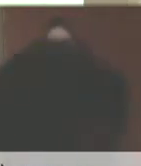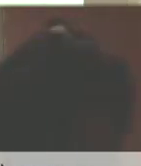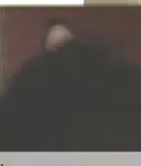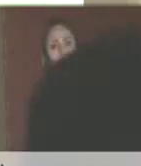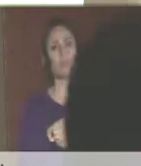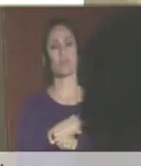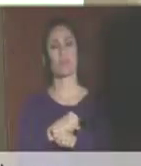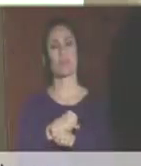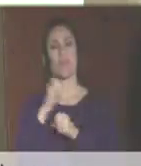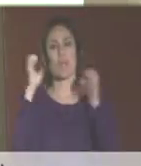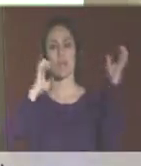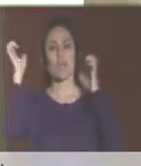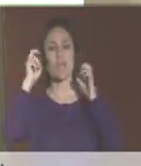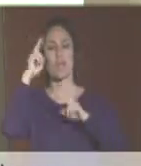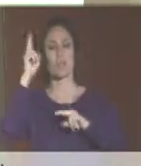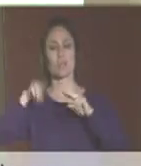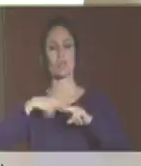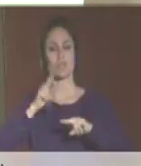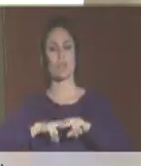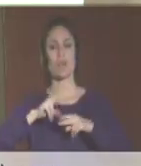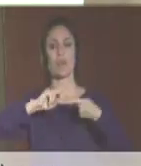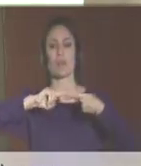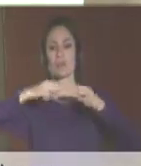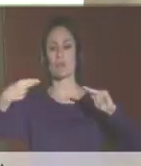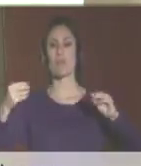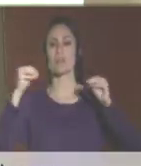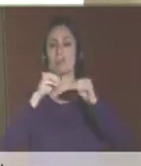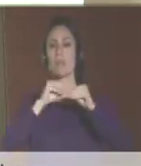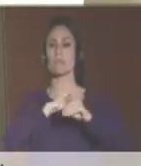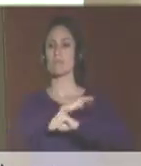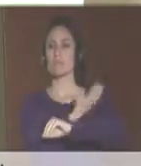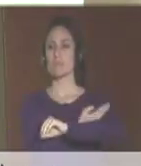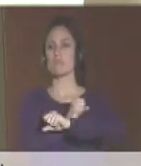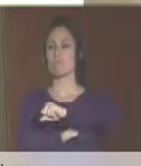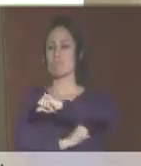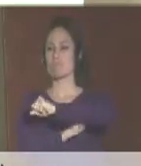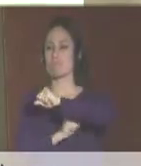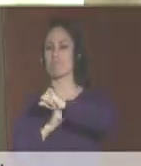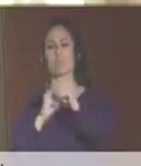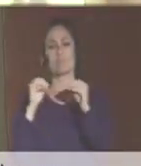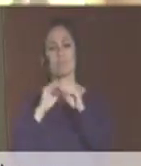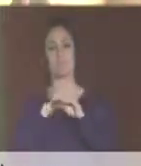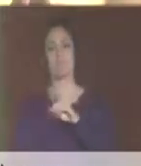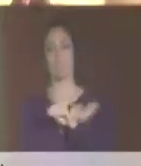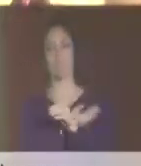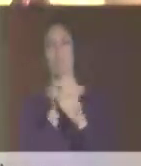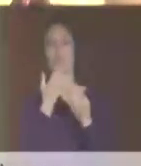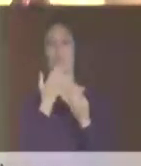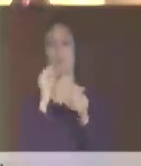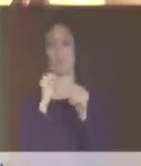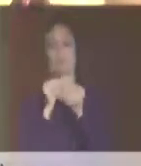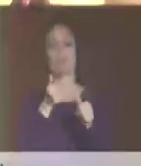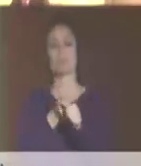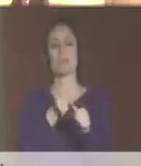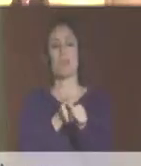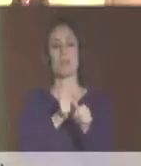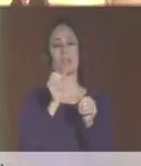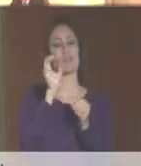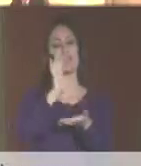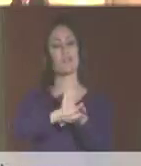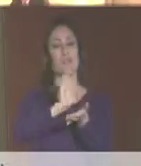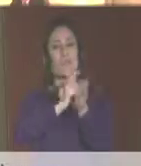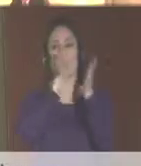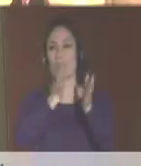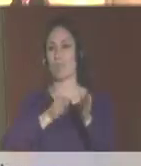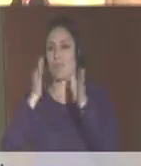global strategies have included local governments, these should also be included by regional, national strategies, so that we can strengthen this level, which